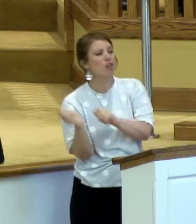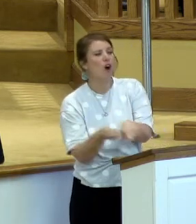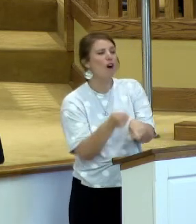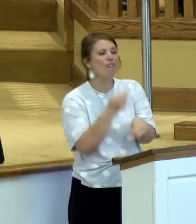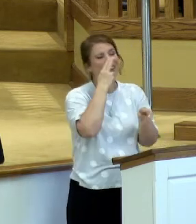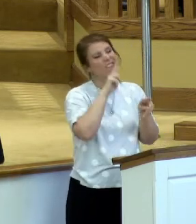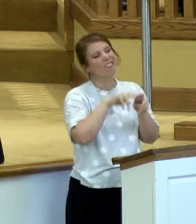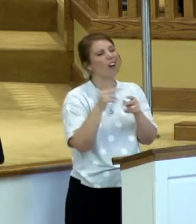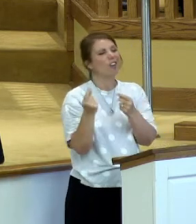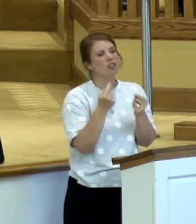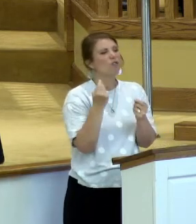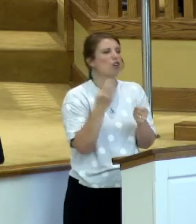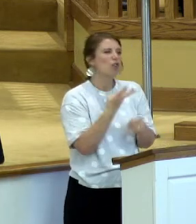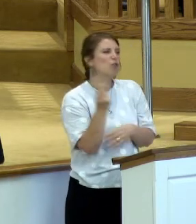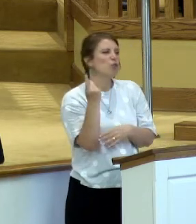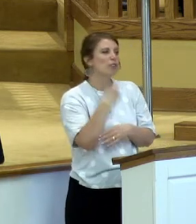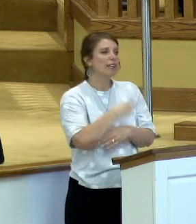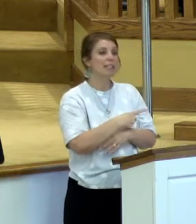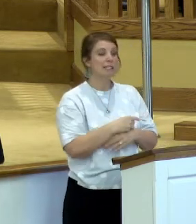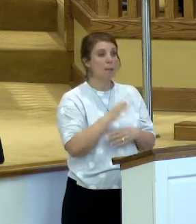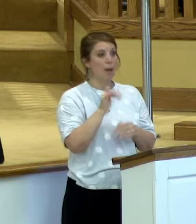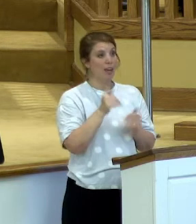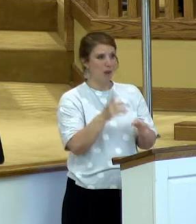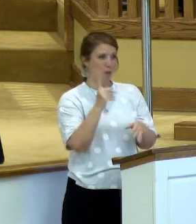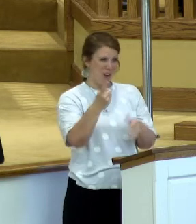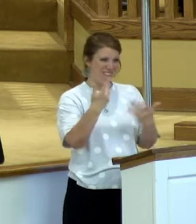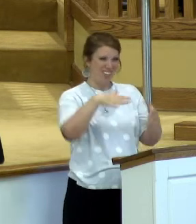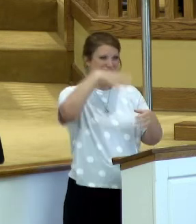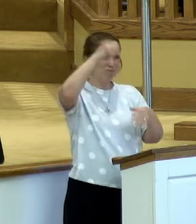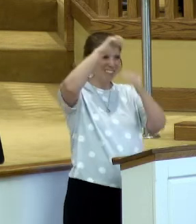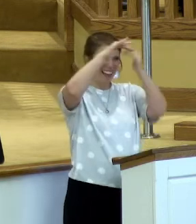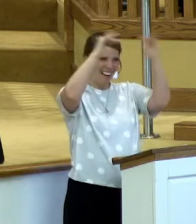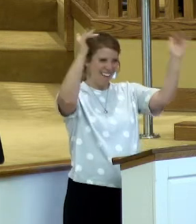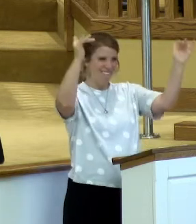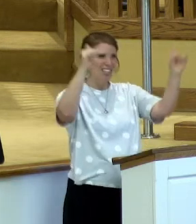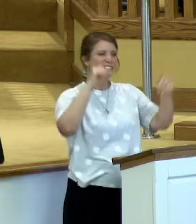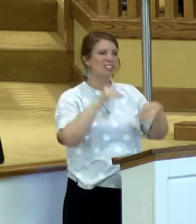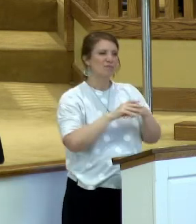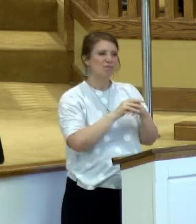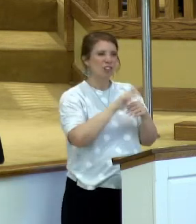do some fun things those few days. Now, by the way, one of them is in heaven now. Two of them is actually in